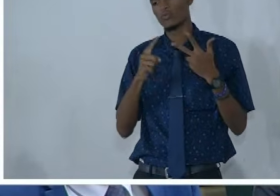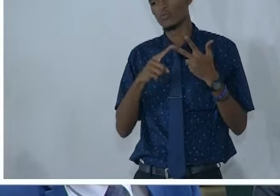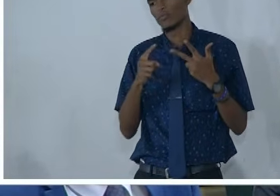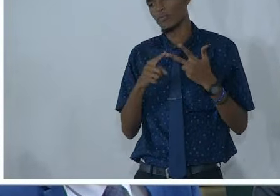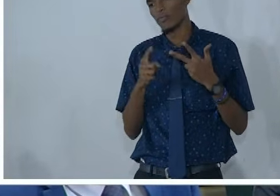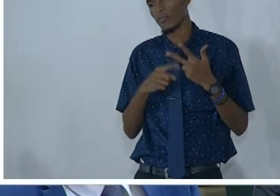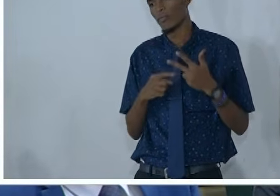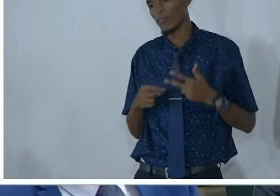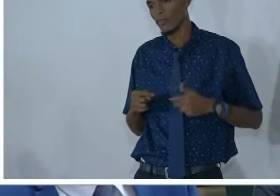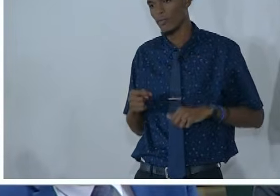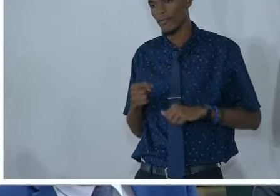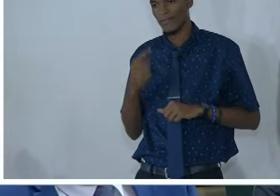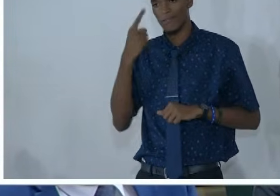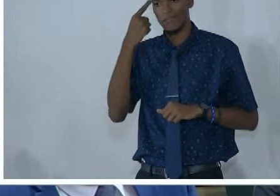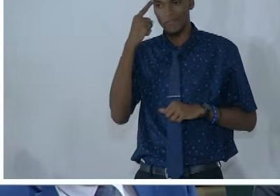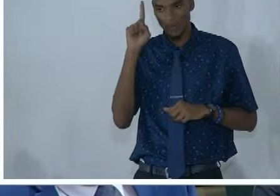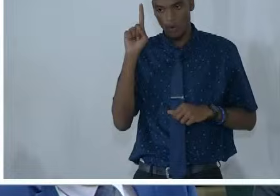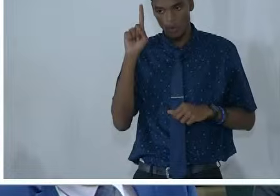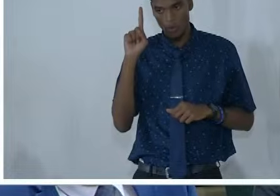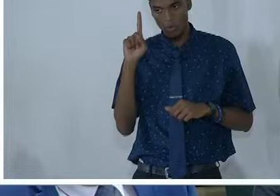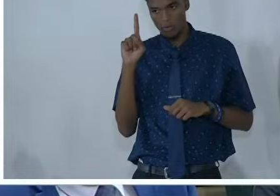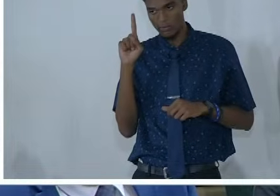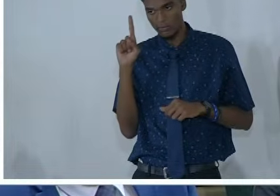is with respect to the